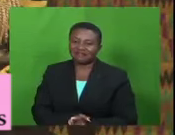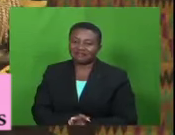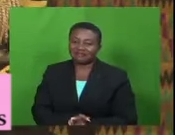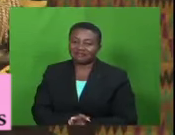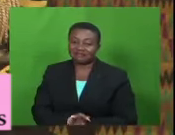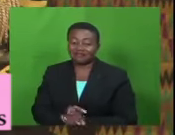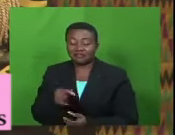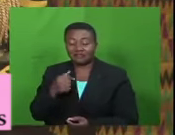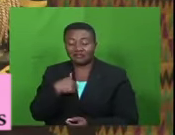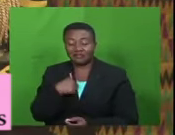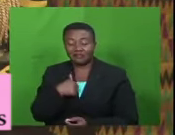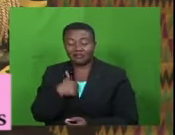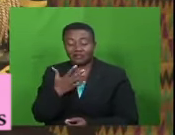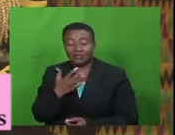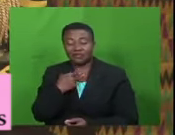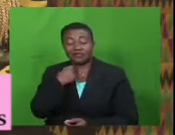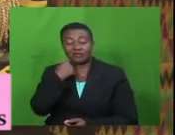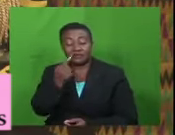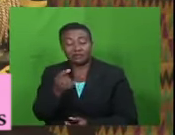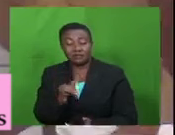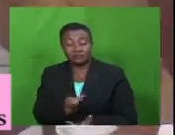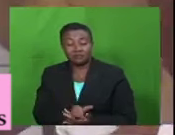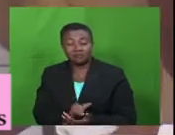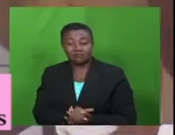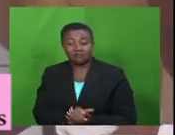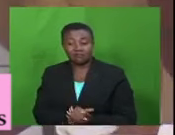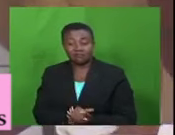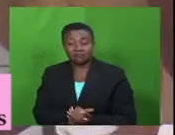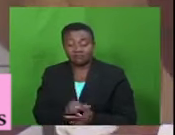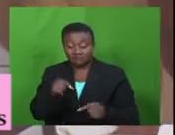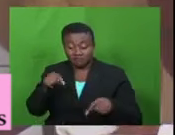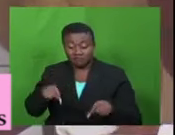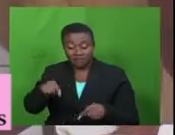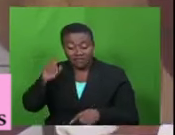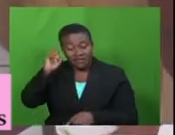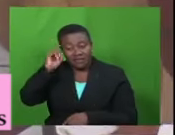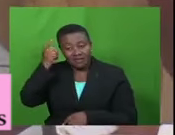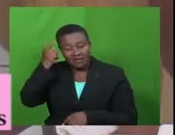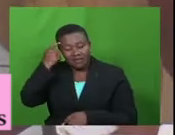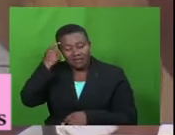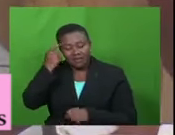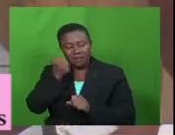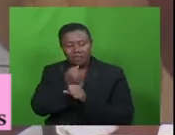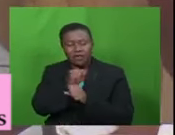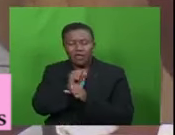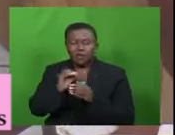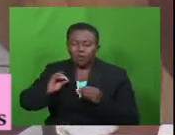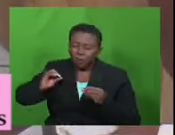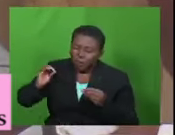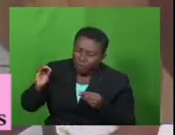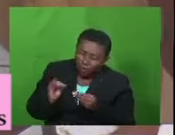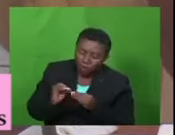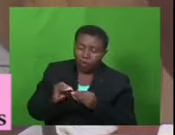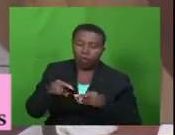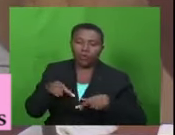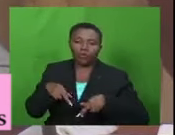I would like to state categorically that this government has built more roads